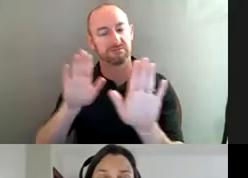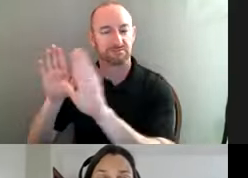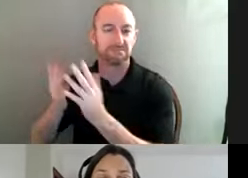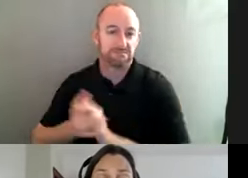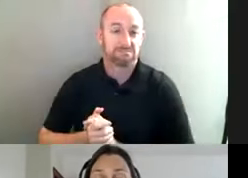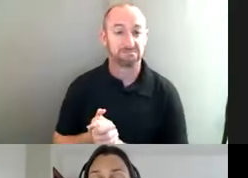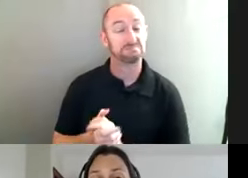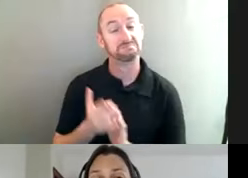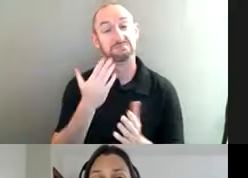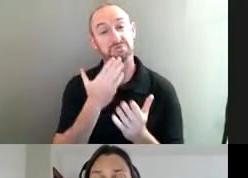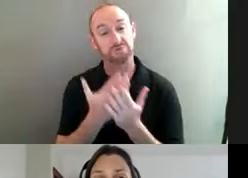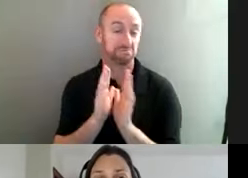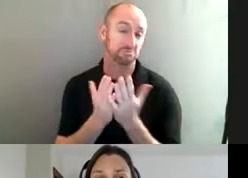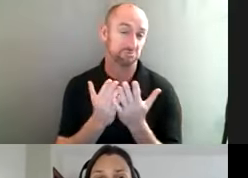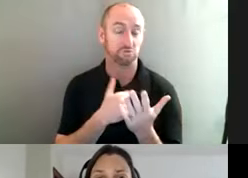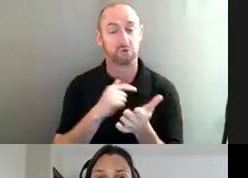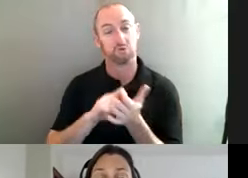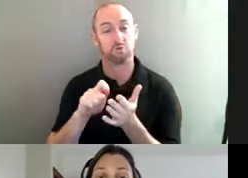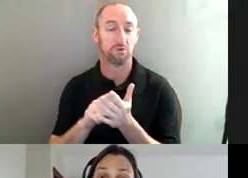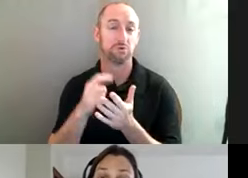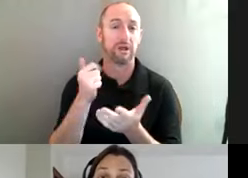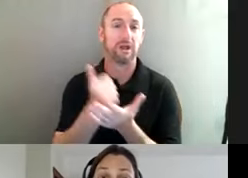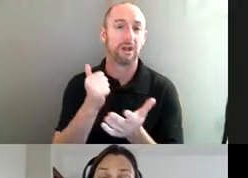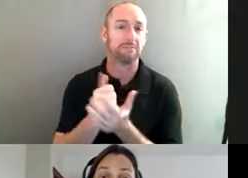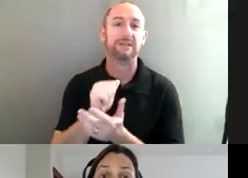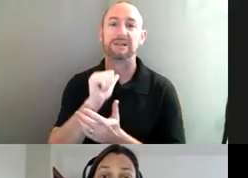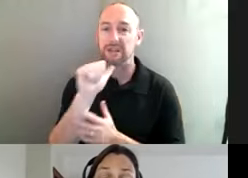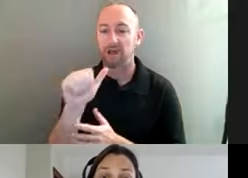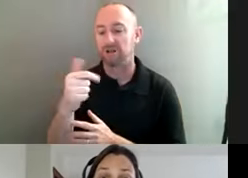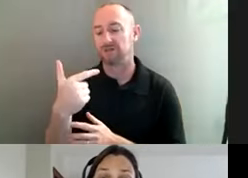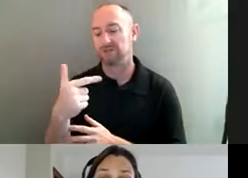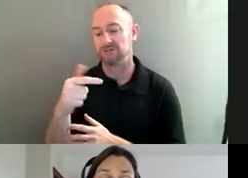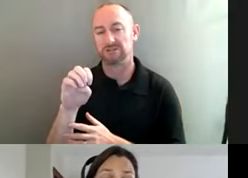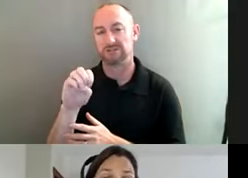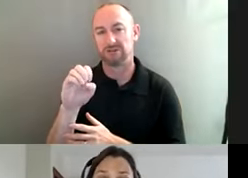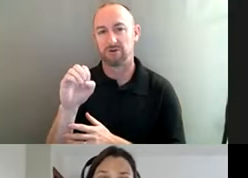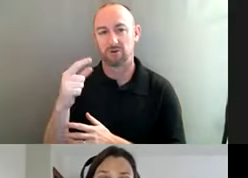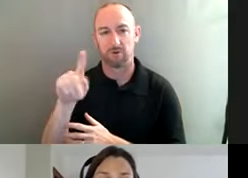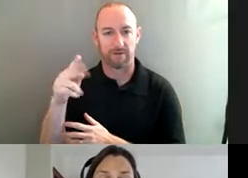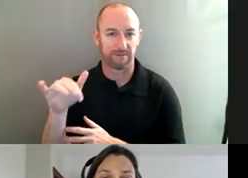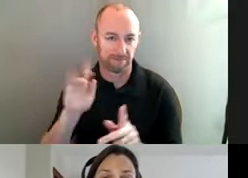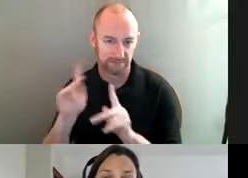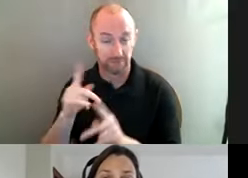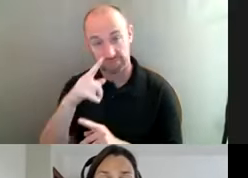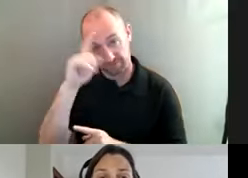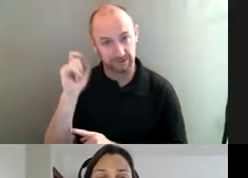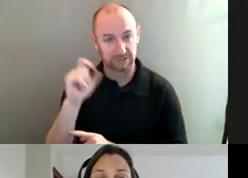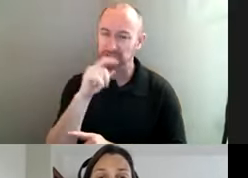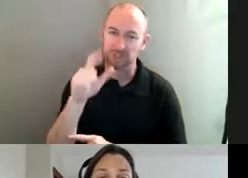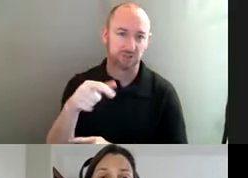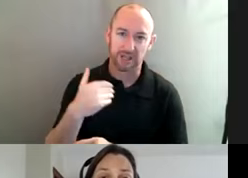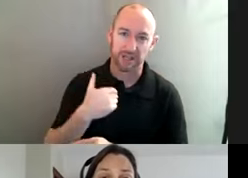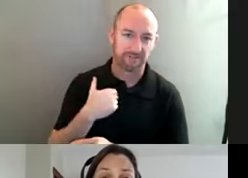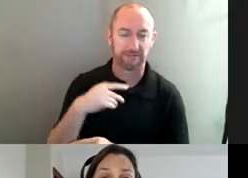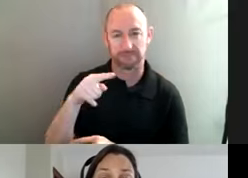it's a useful book, and we wrote it to reach out to the non-geography audiences, because you know, you really shouldn't have to